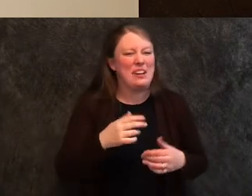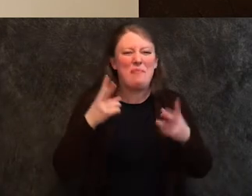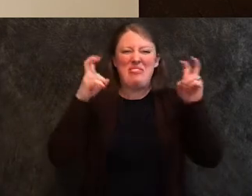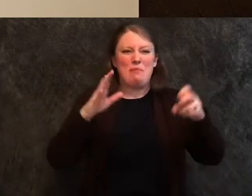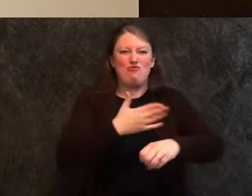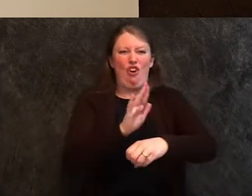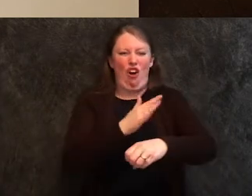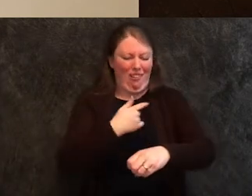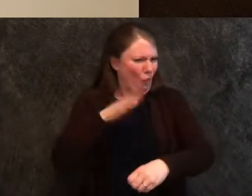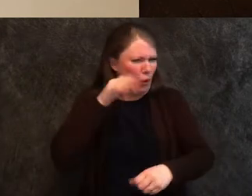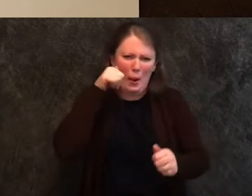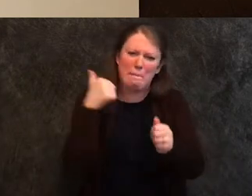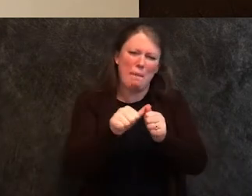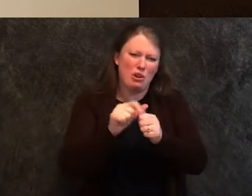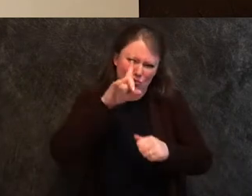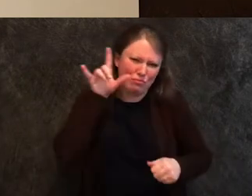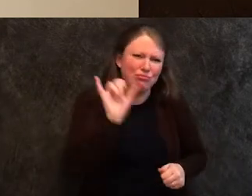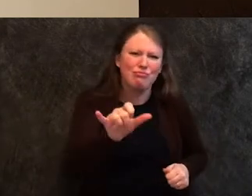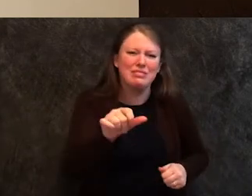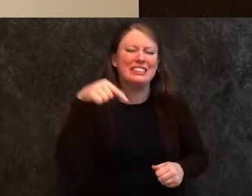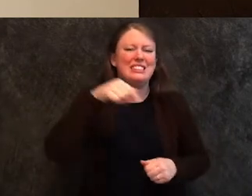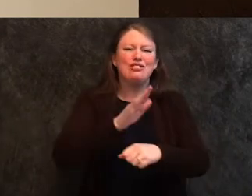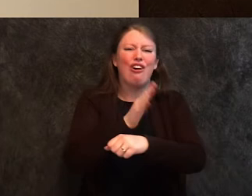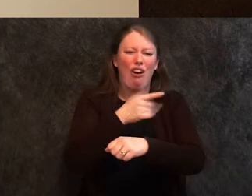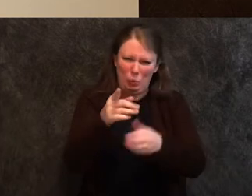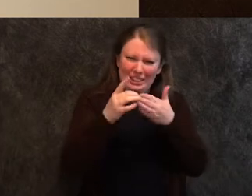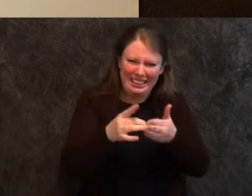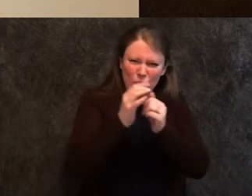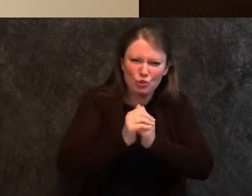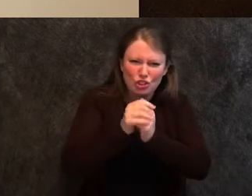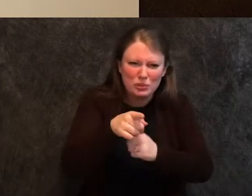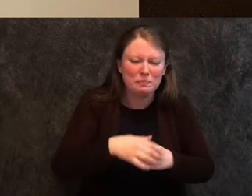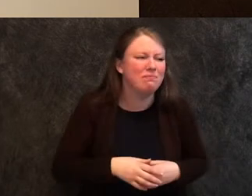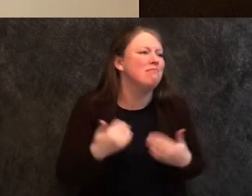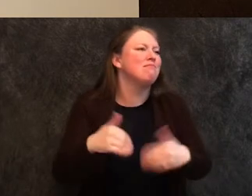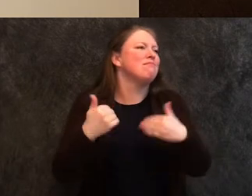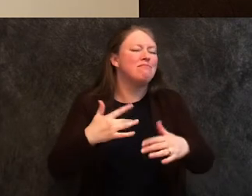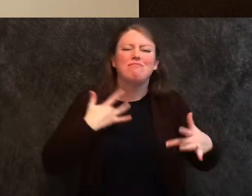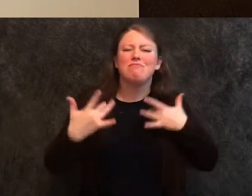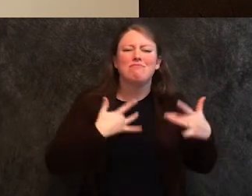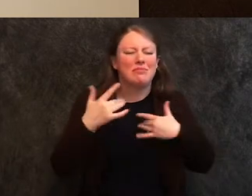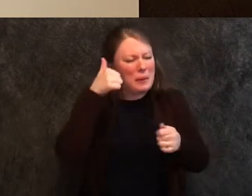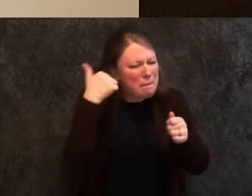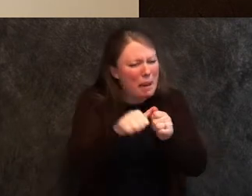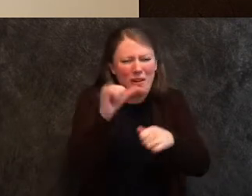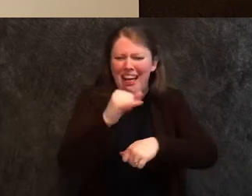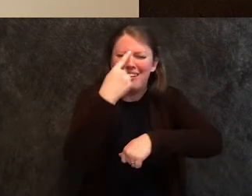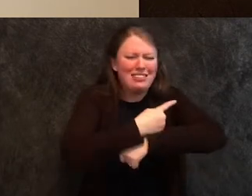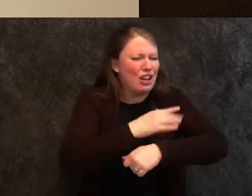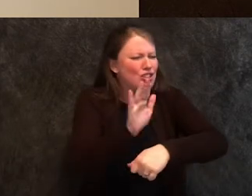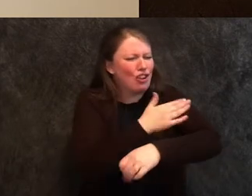prom, or you have that moment in time when you're on the radio, right? And you remember this song, because I remember when this song was released, how